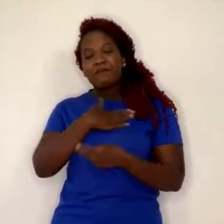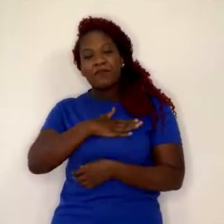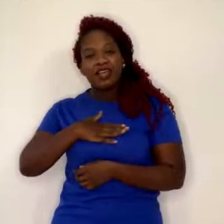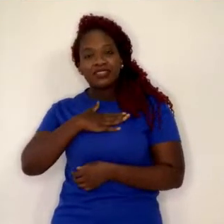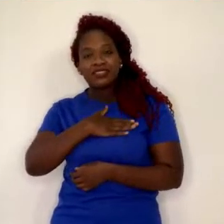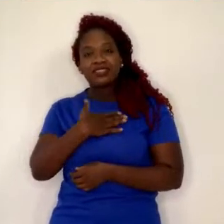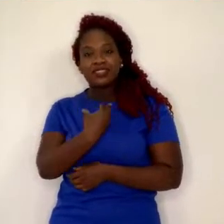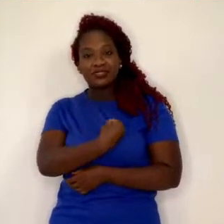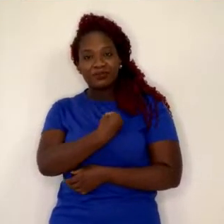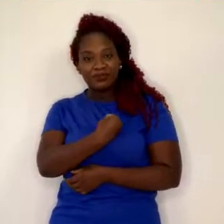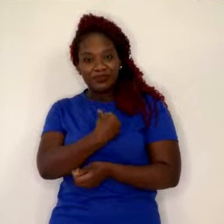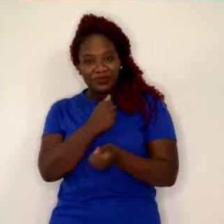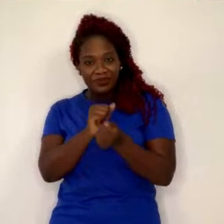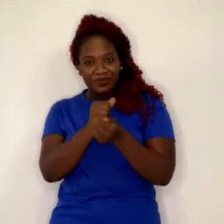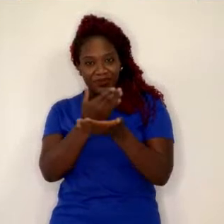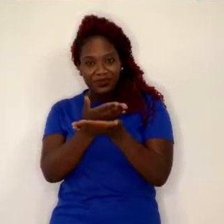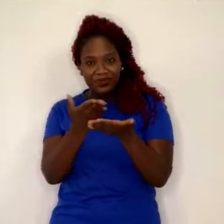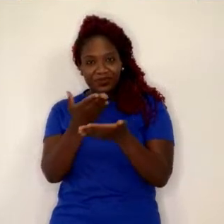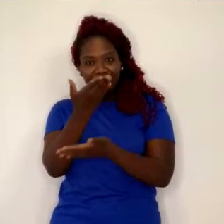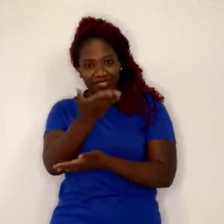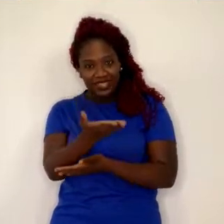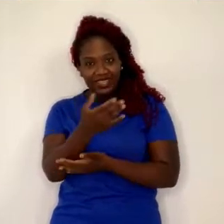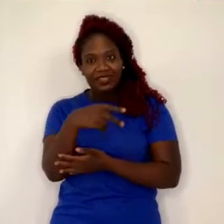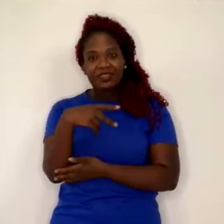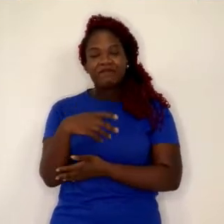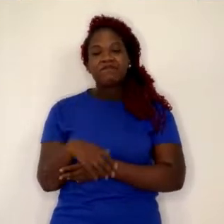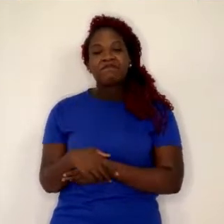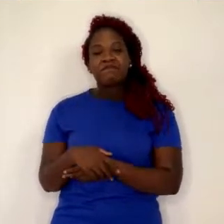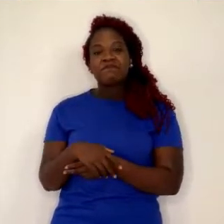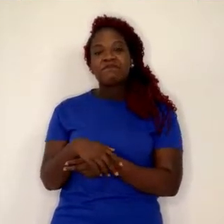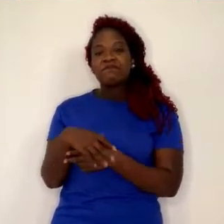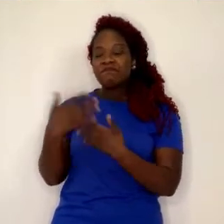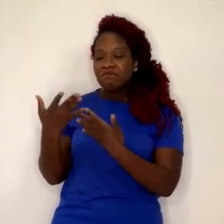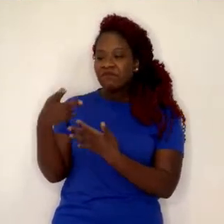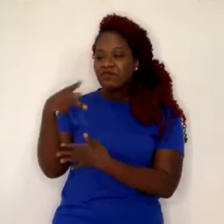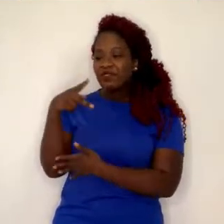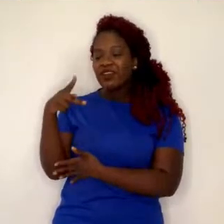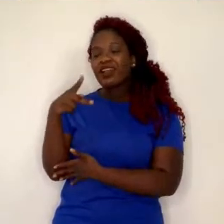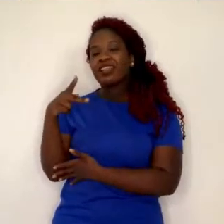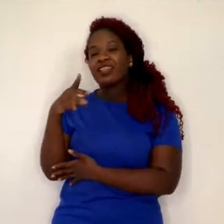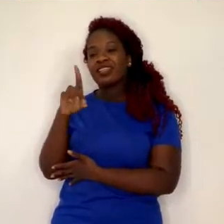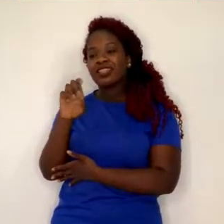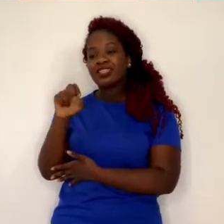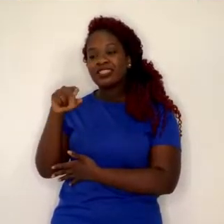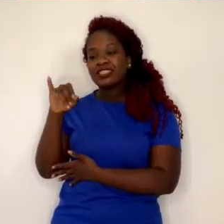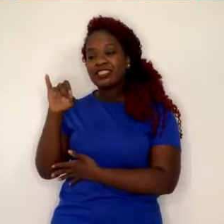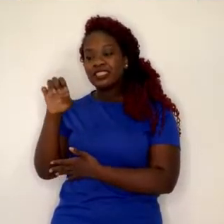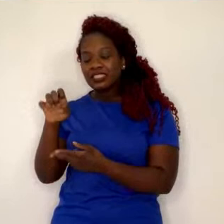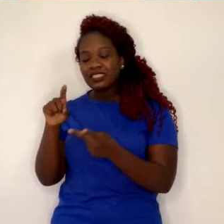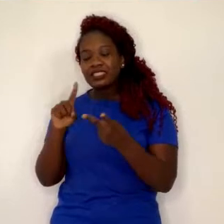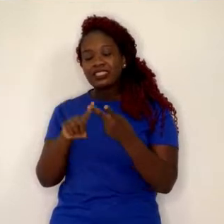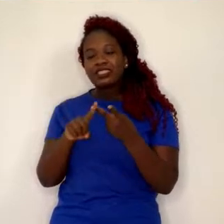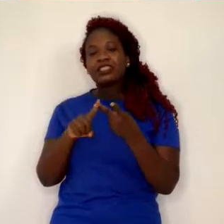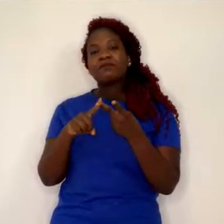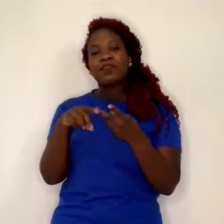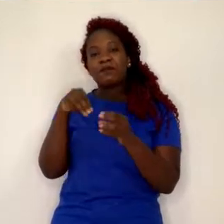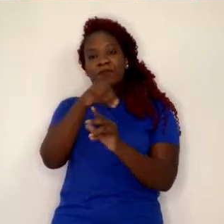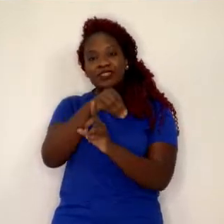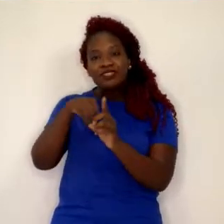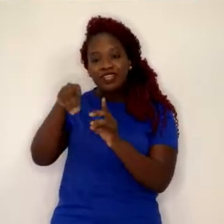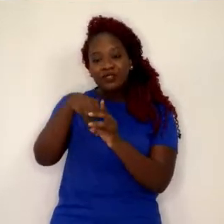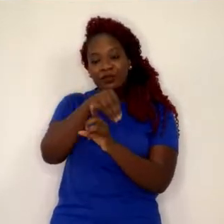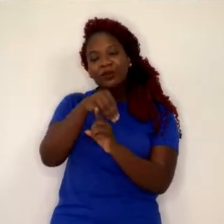Fernando Haddad, an educator. It's a pleasure to be here. Educadora Denise Carreira, our mediator, and